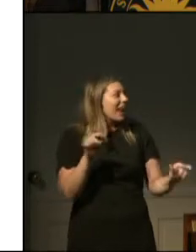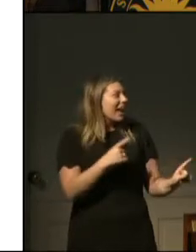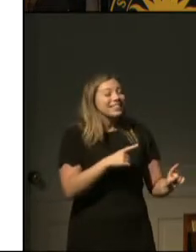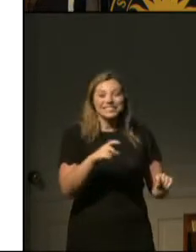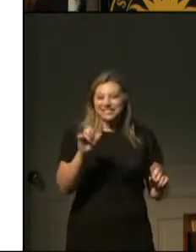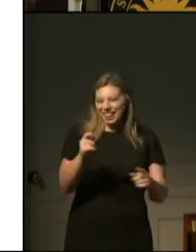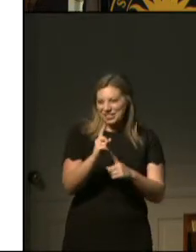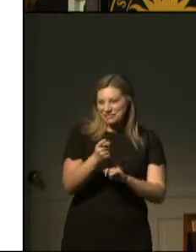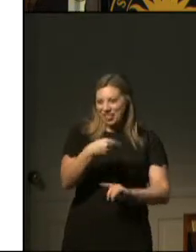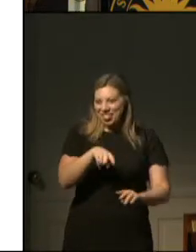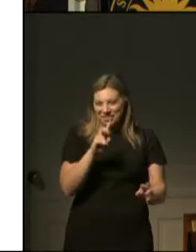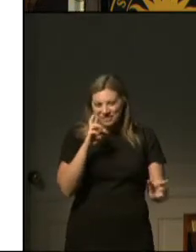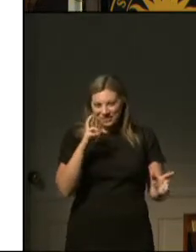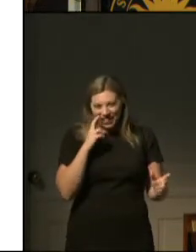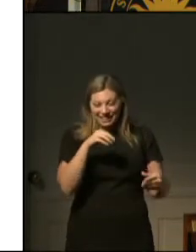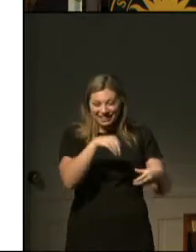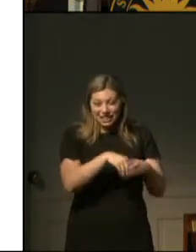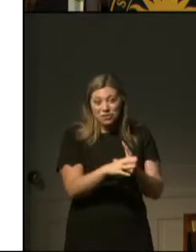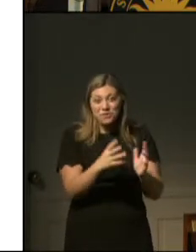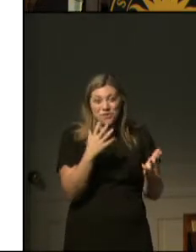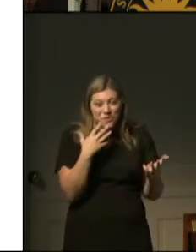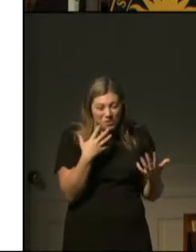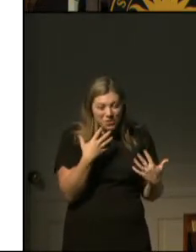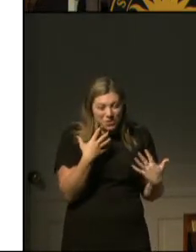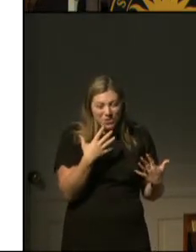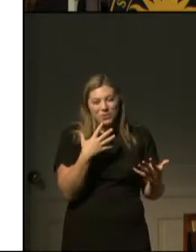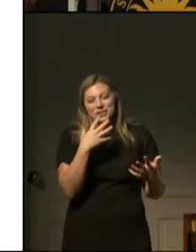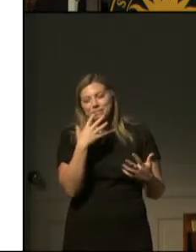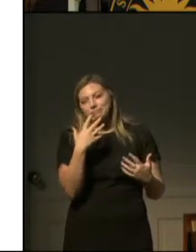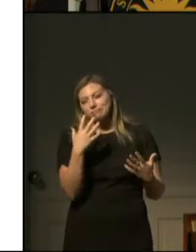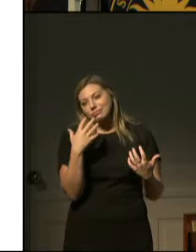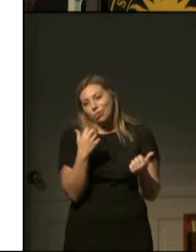So that's the moment when they moved it from cold water to warm water.